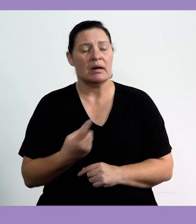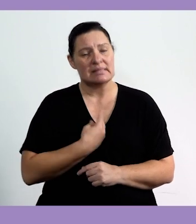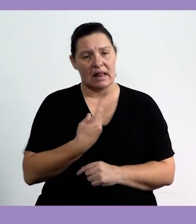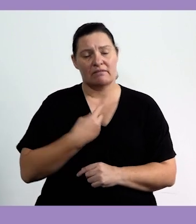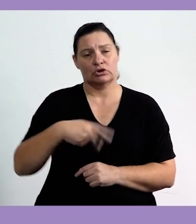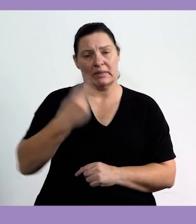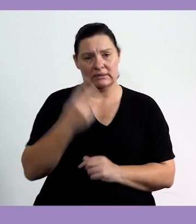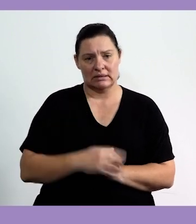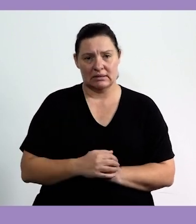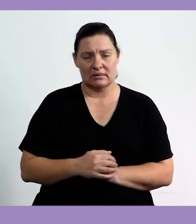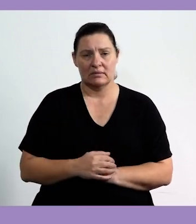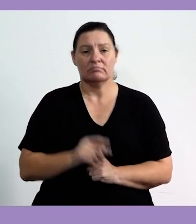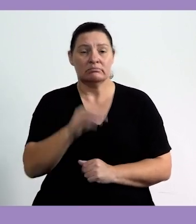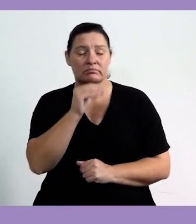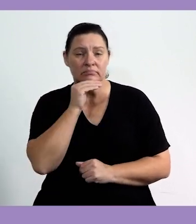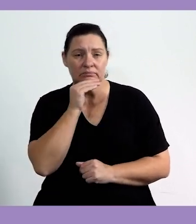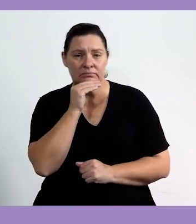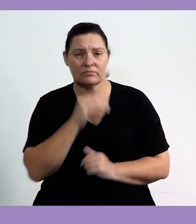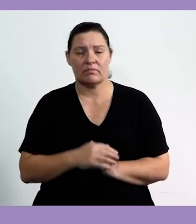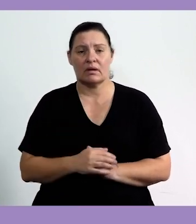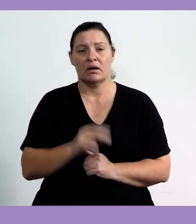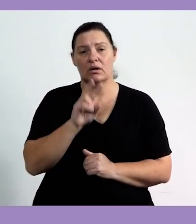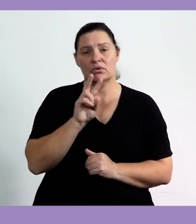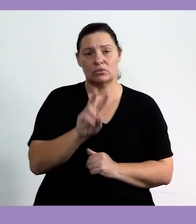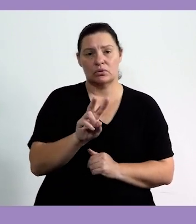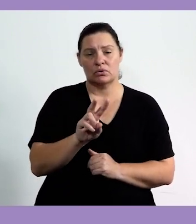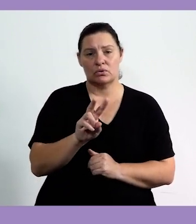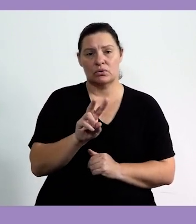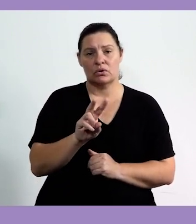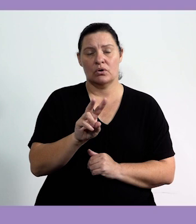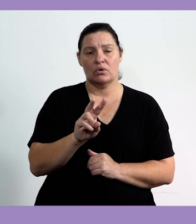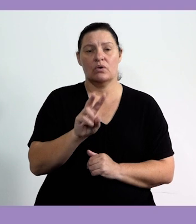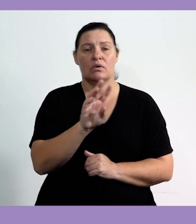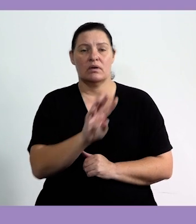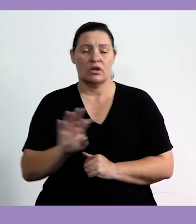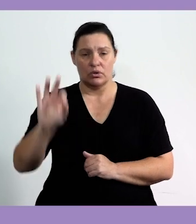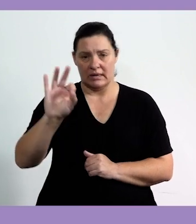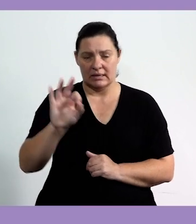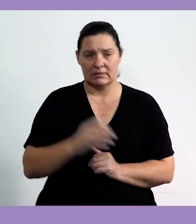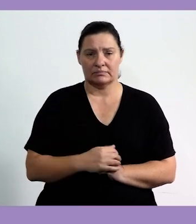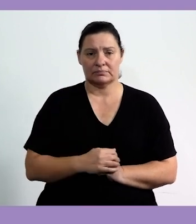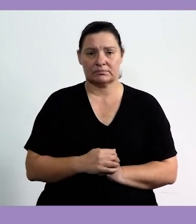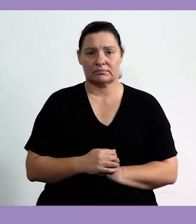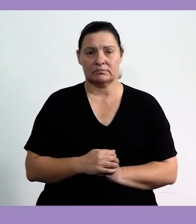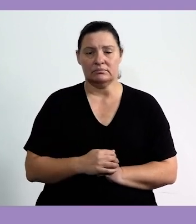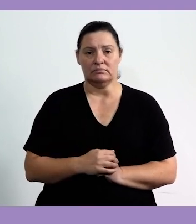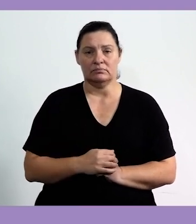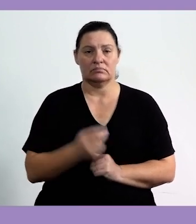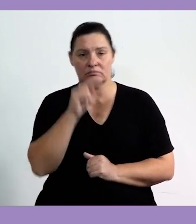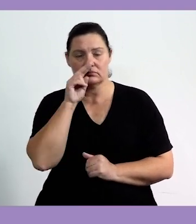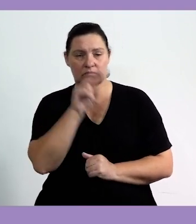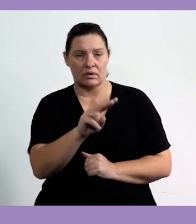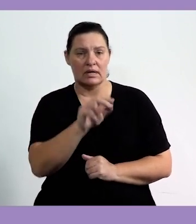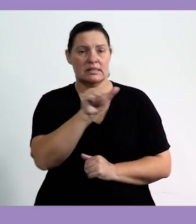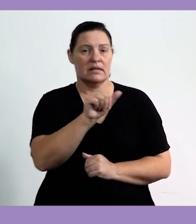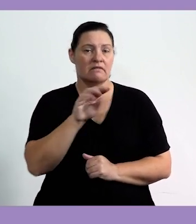multiplied by itself twice. This means that it is 2 to the exponent 3. When